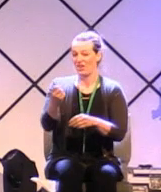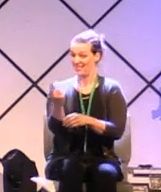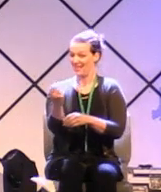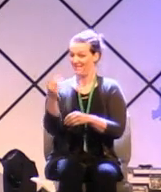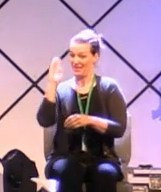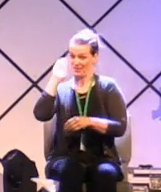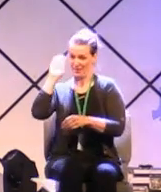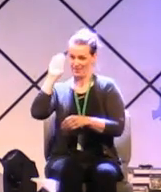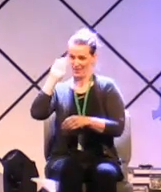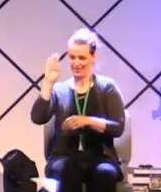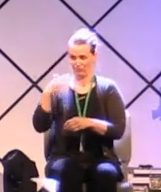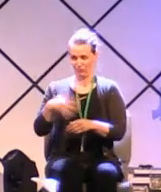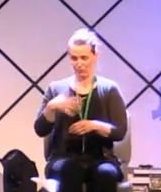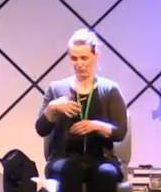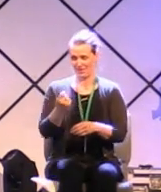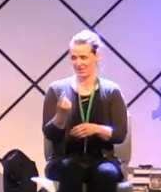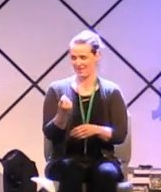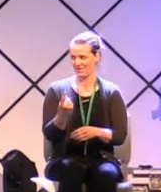11th puppy.